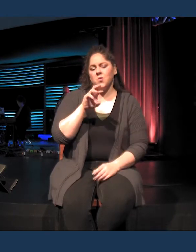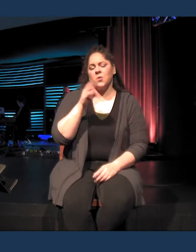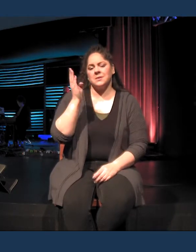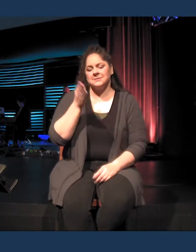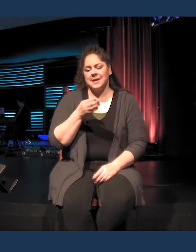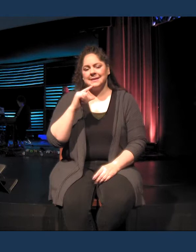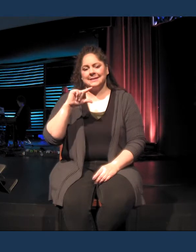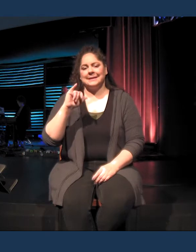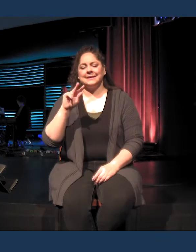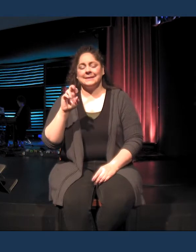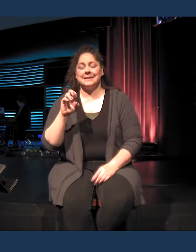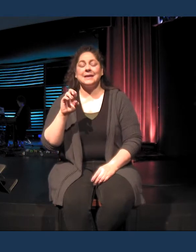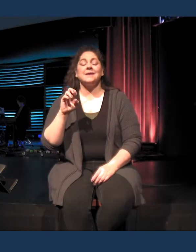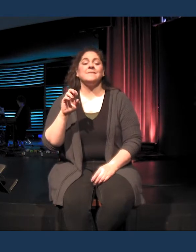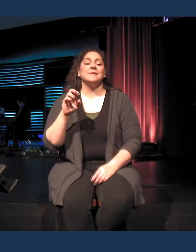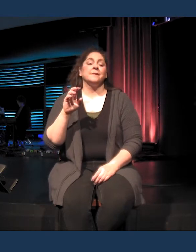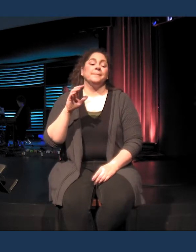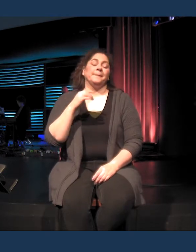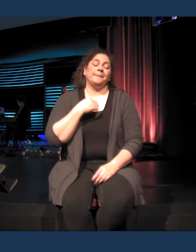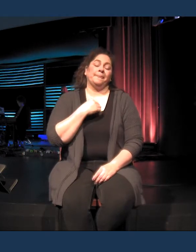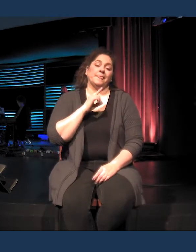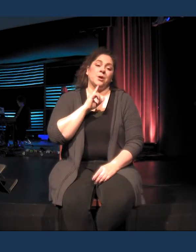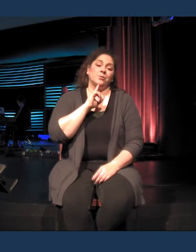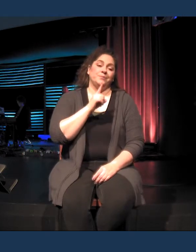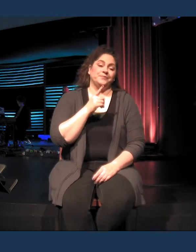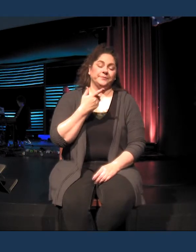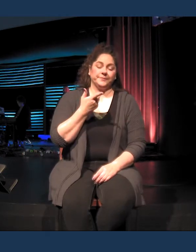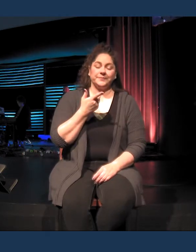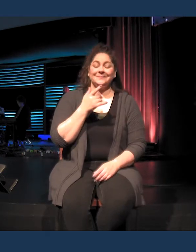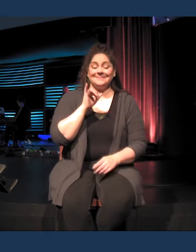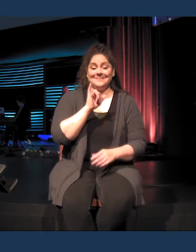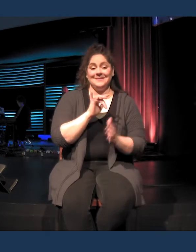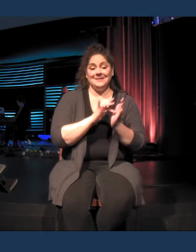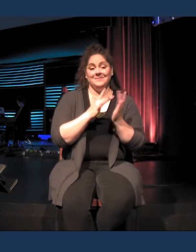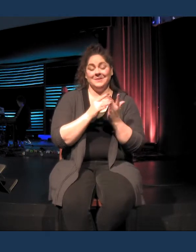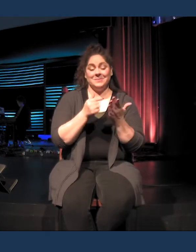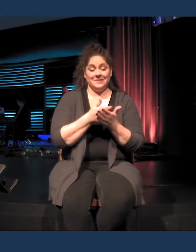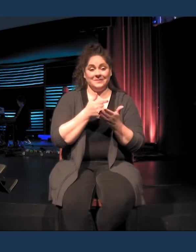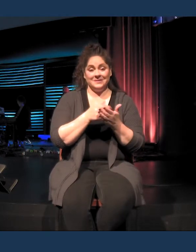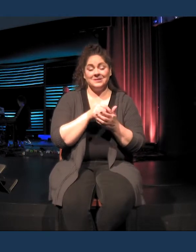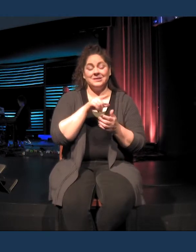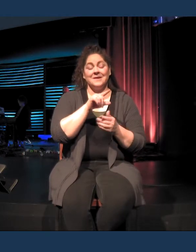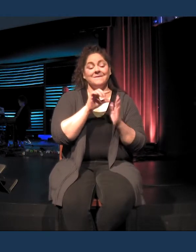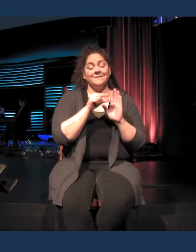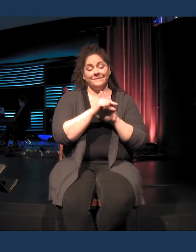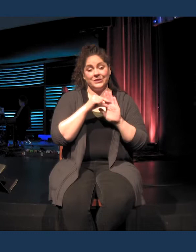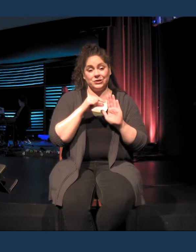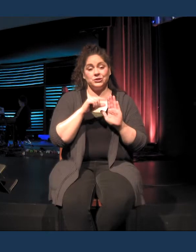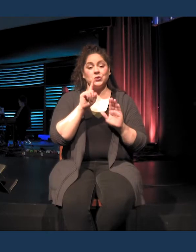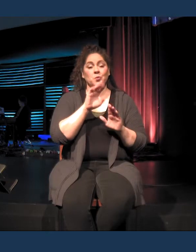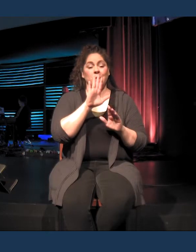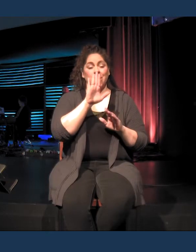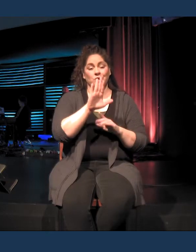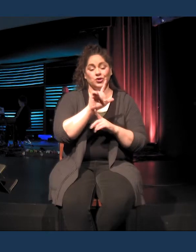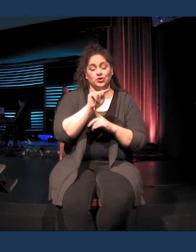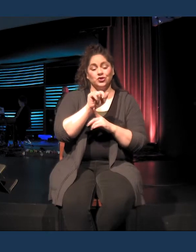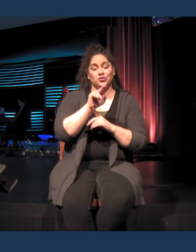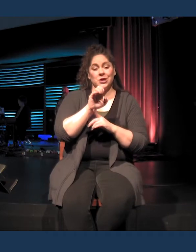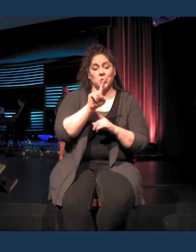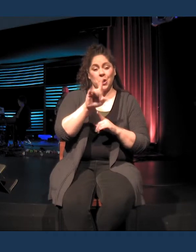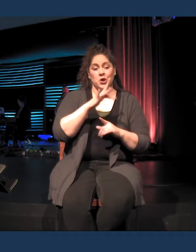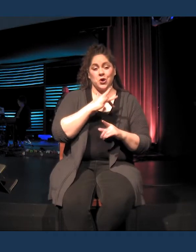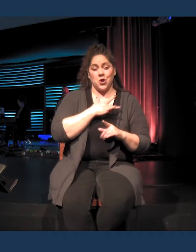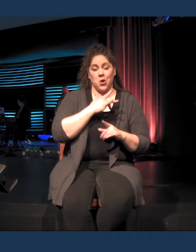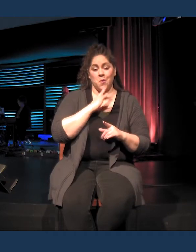worshipcenter.org/give. And I'm going to be super transparent this morning. This scripture found in the Gospels, for where your treasure is, there your heart will